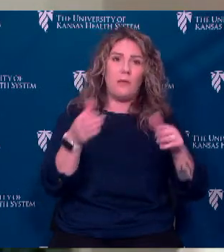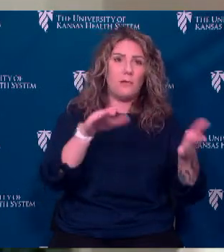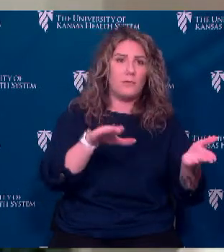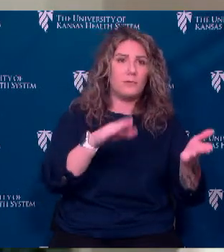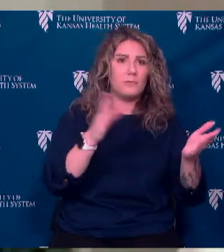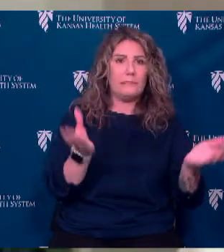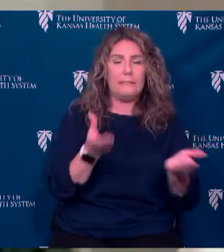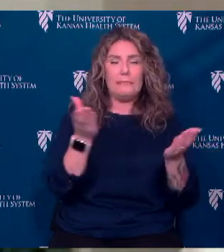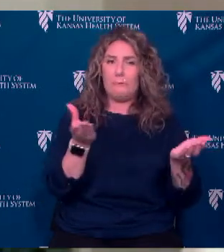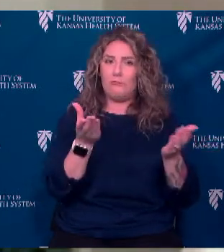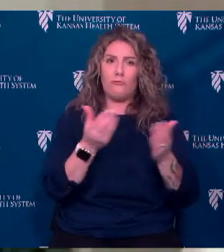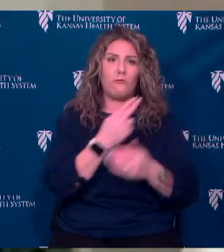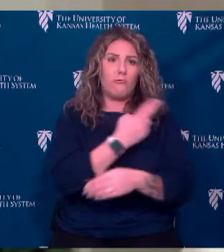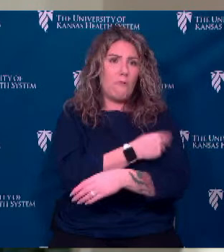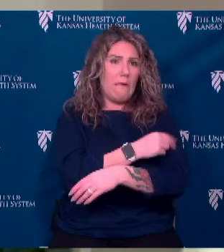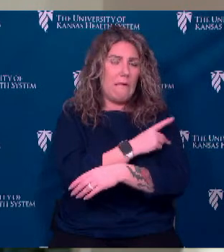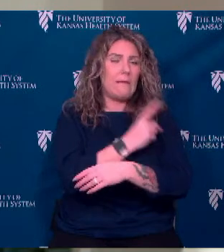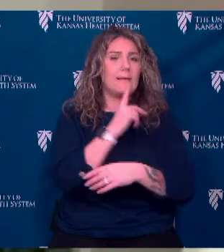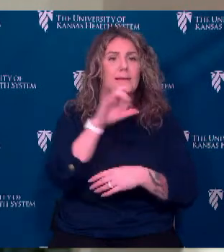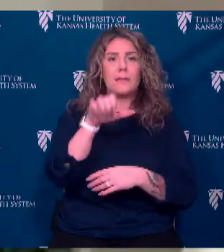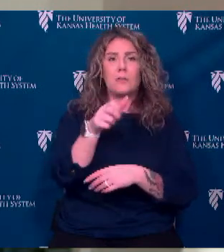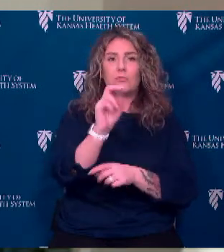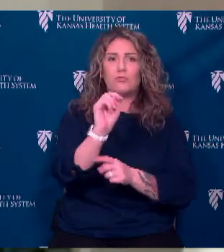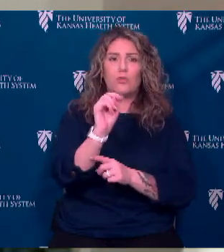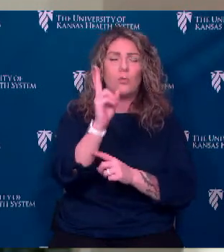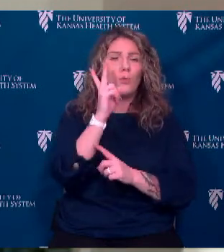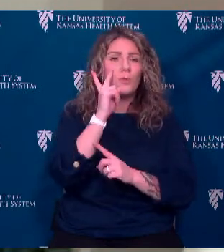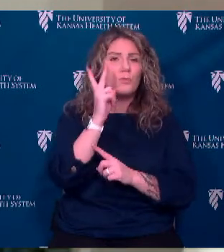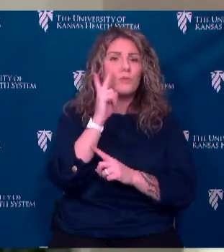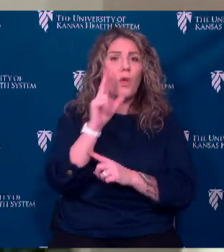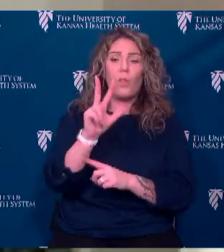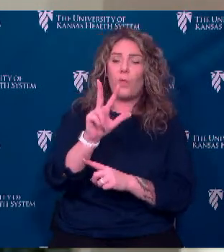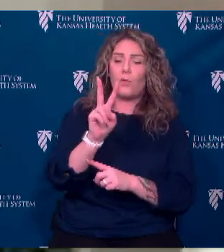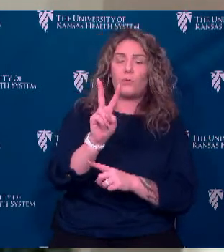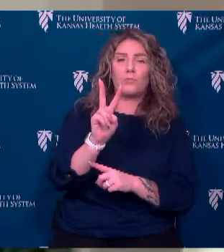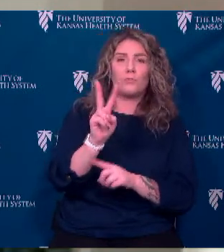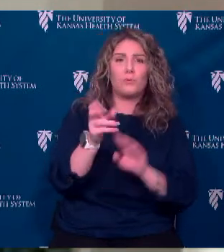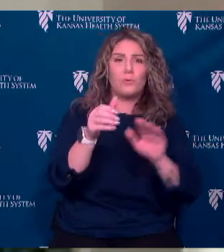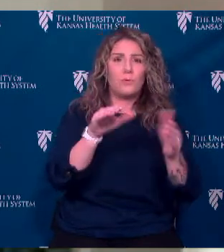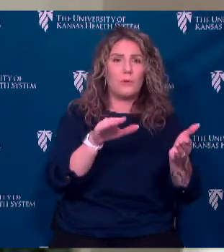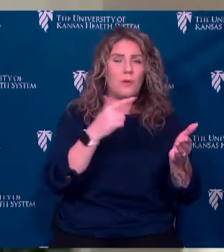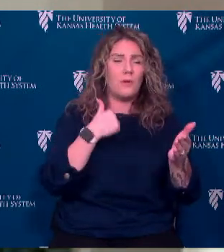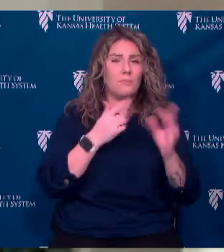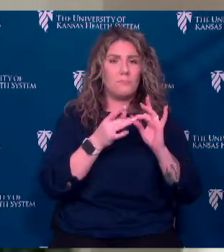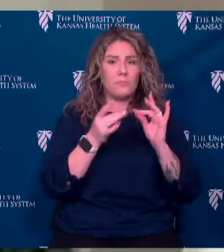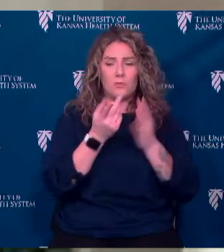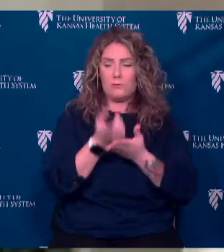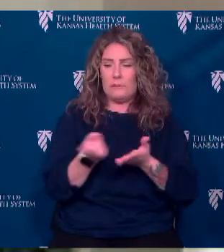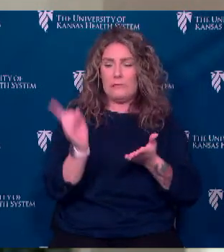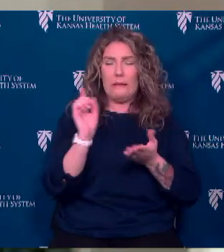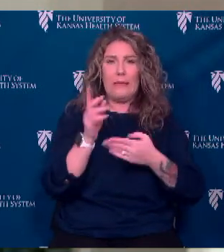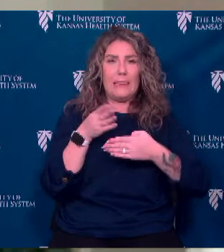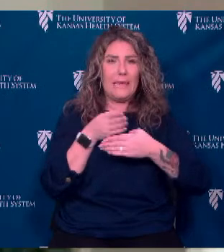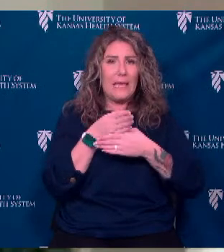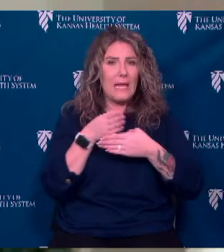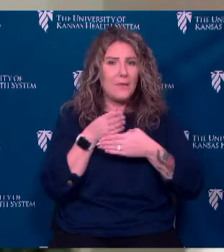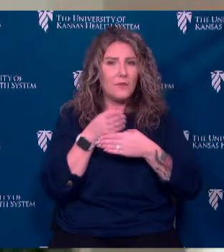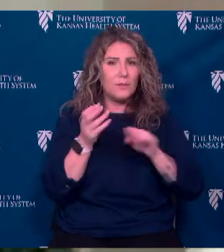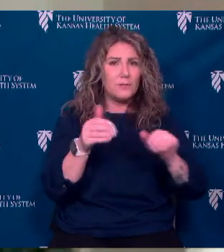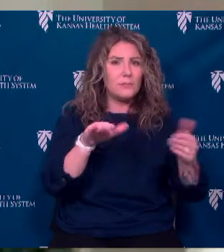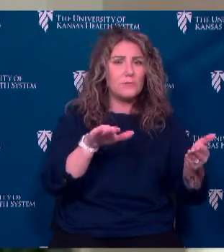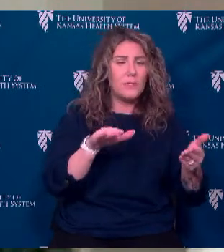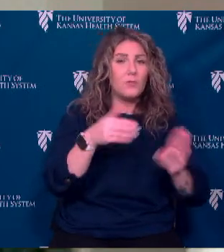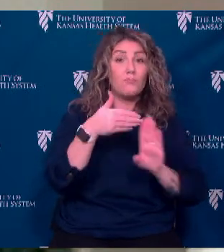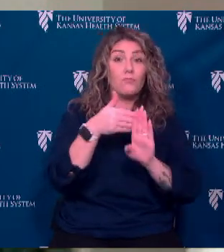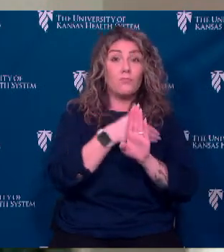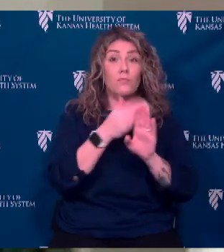St. Francis. In January, we saw 32 deaths. I mentioned last week that our average number of deaths